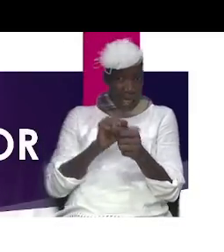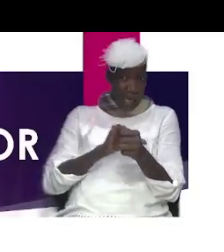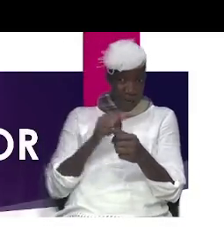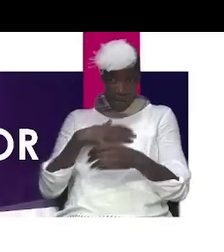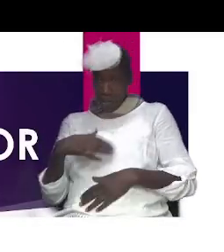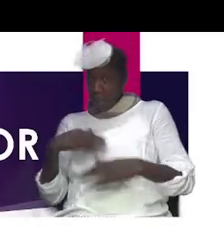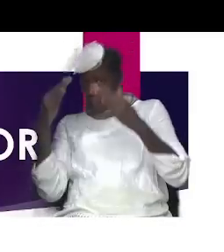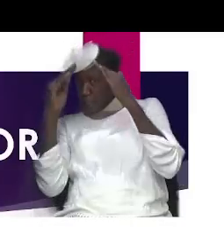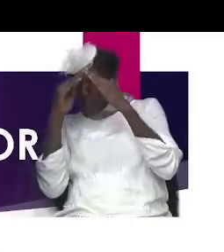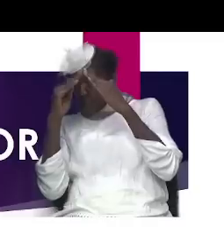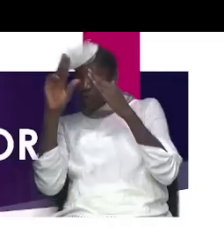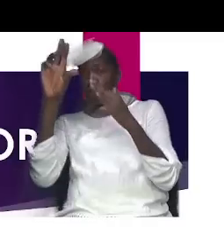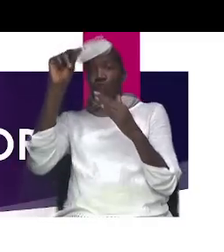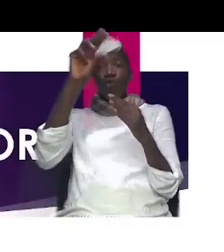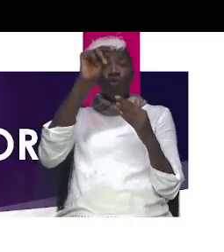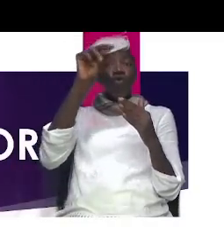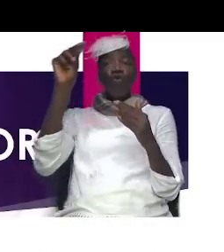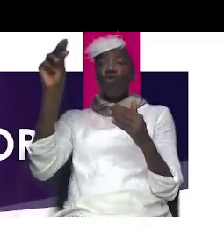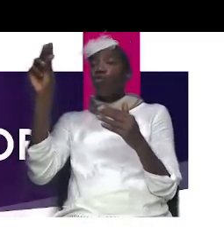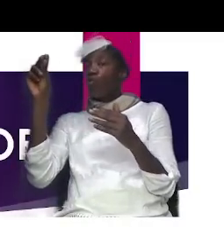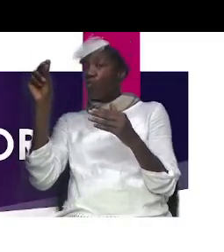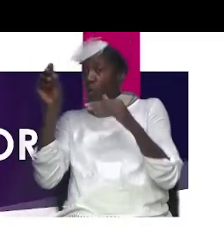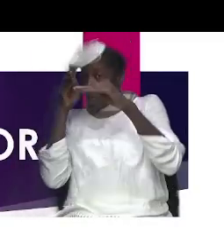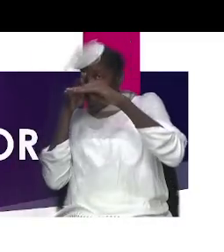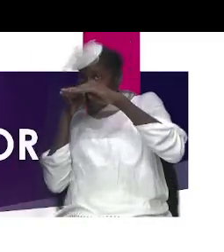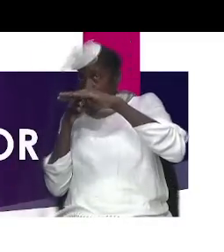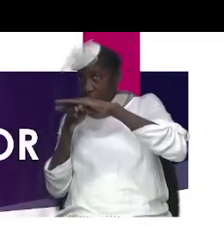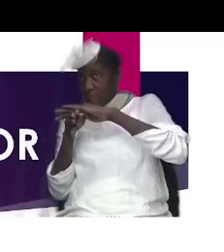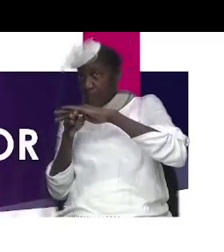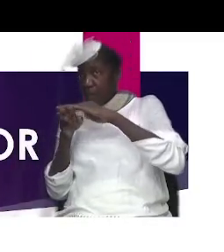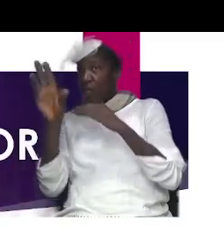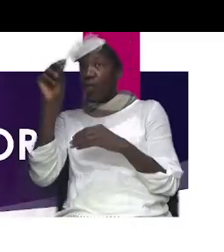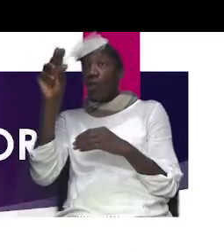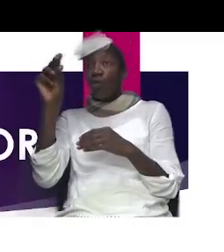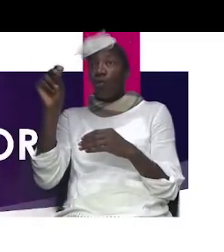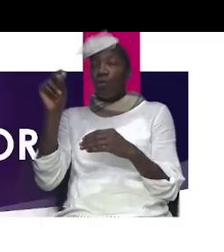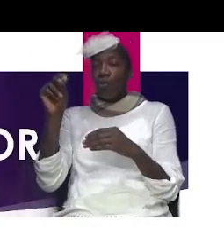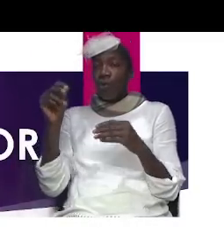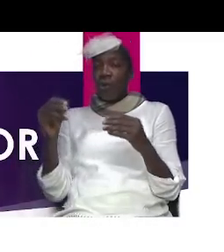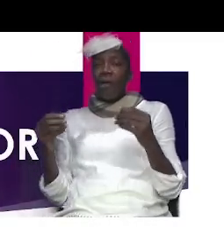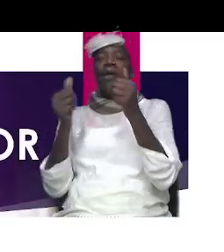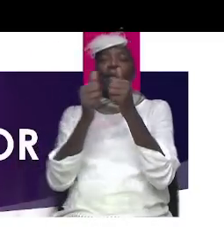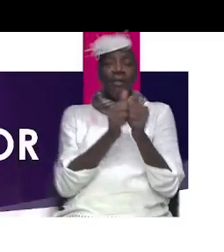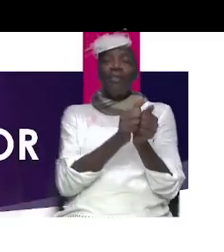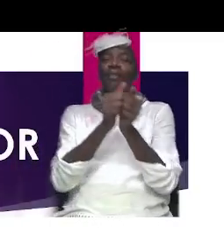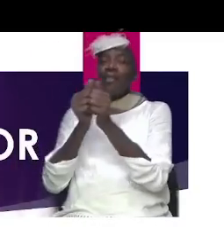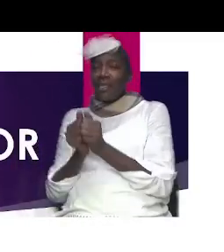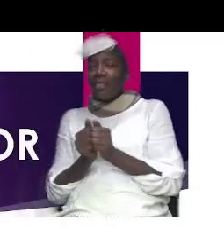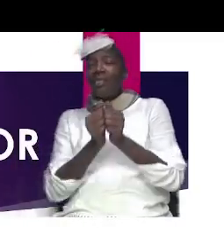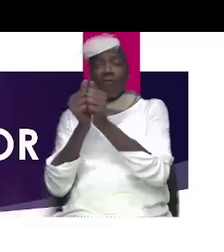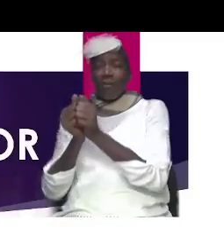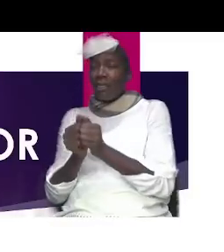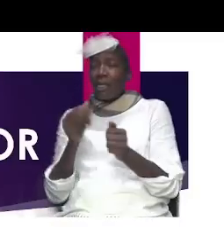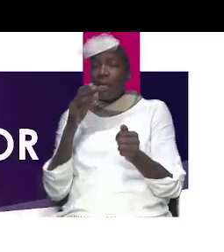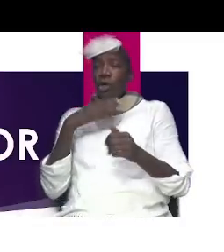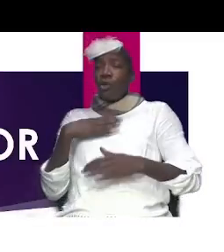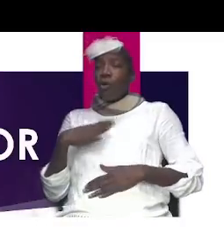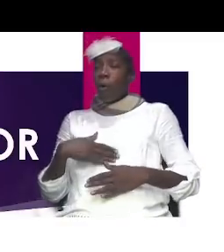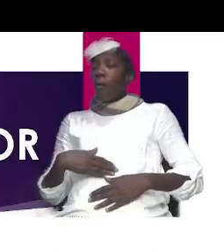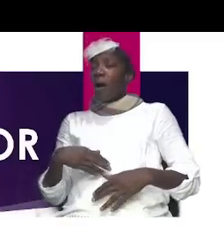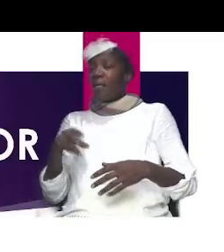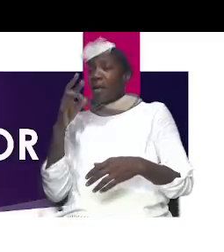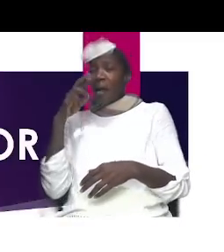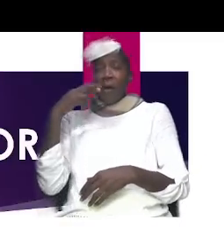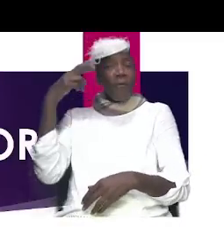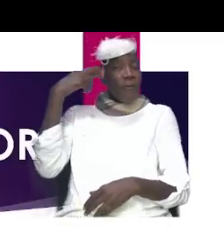no. Nobody will just slip in and, you know, just blend in with the crowd and nobody realize that, hey, see me